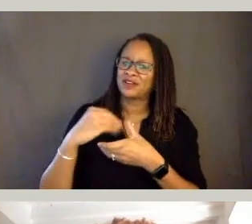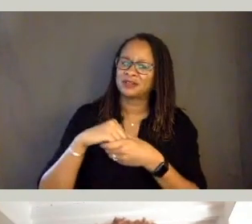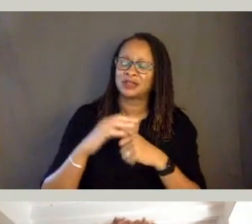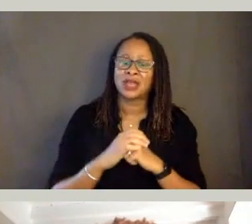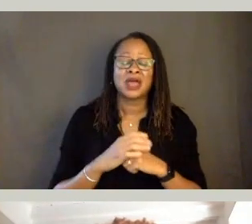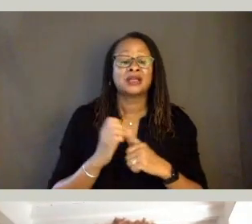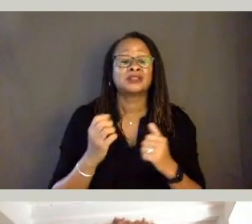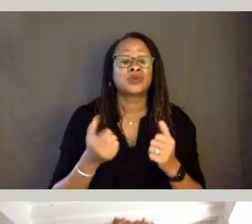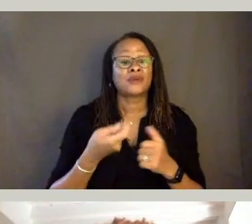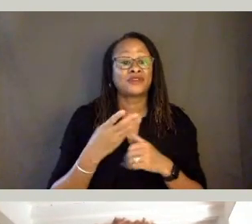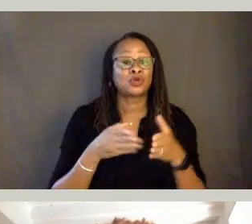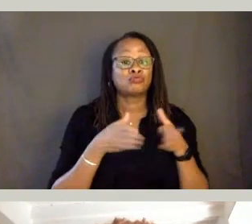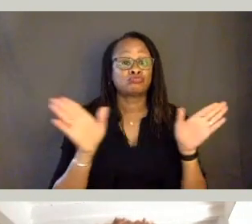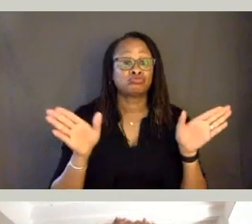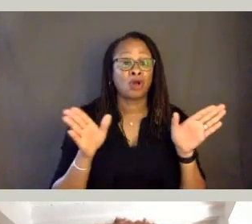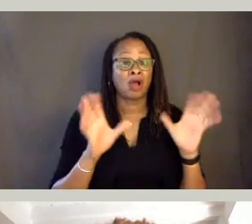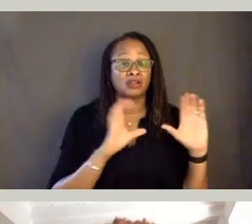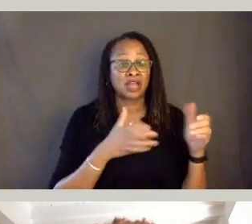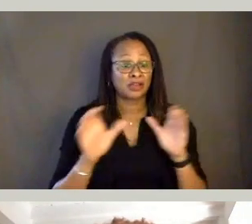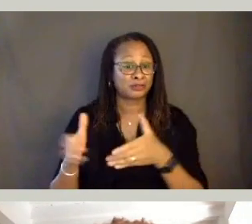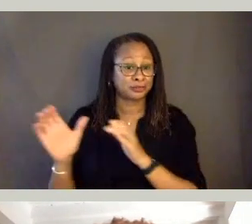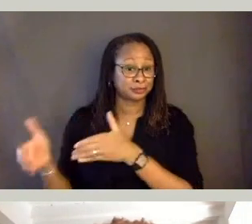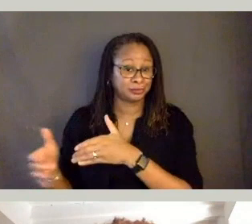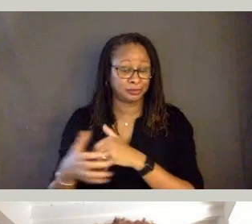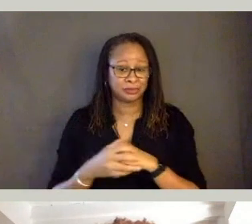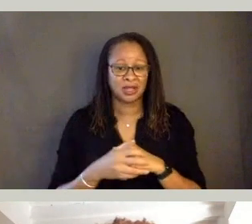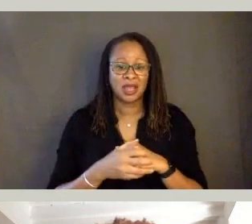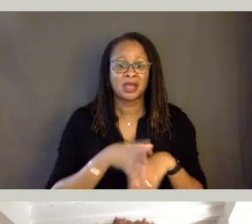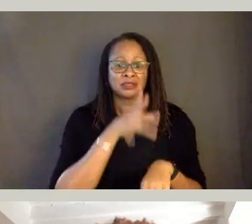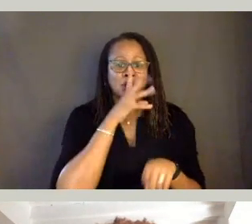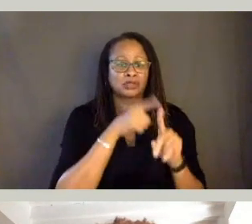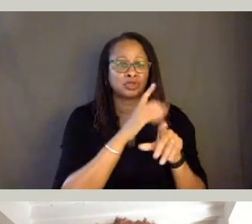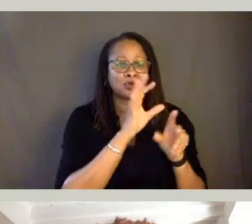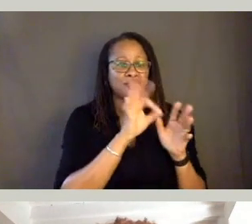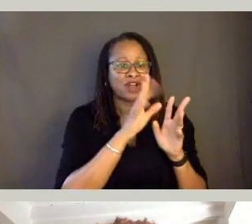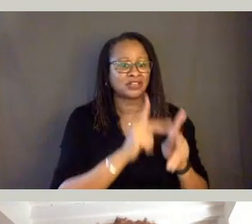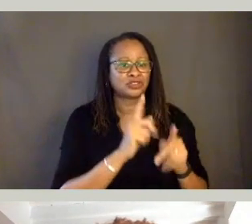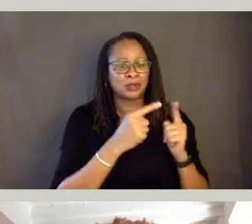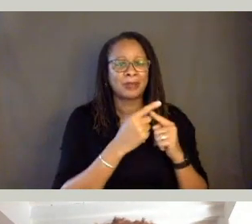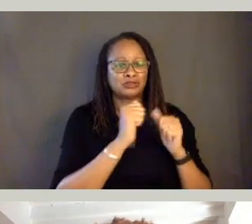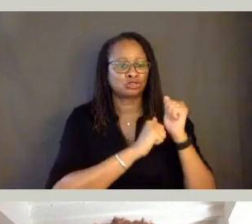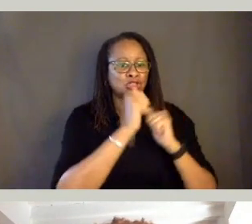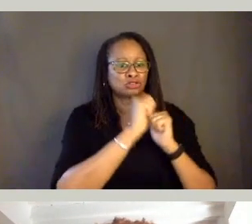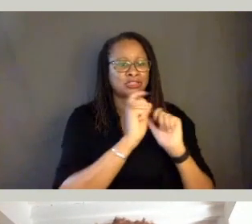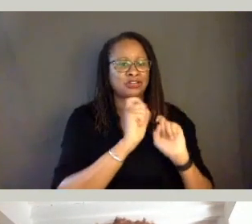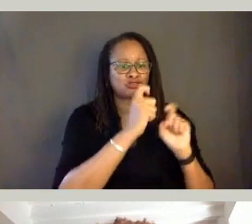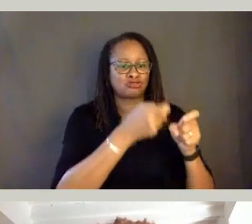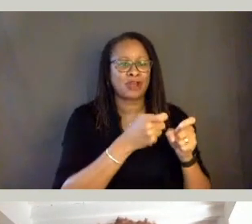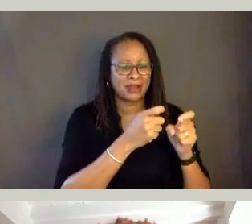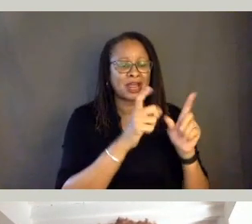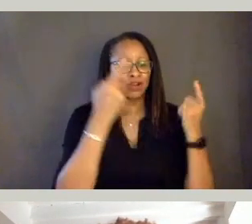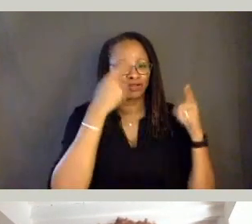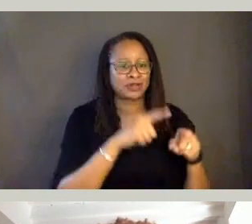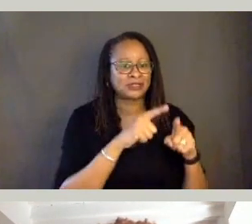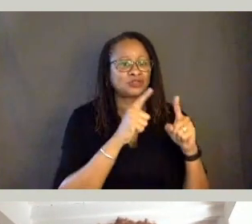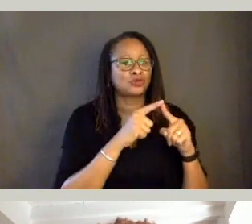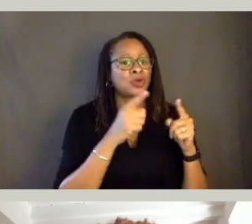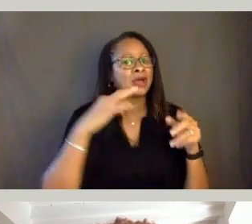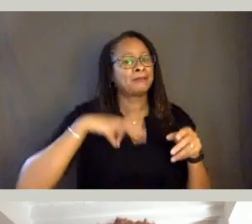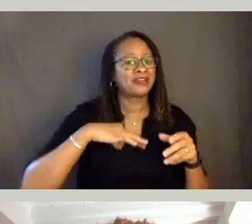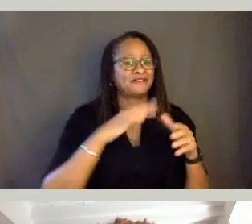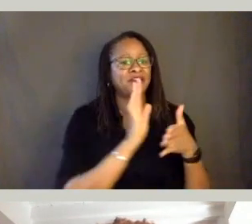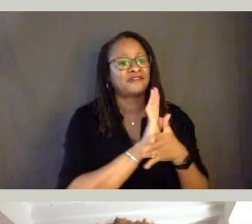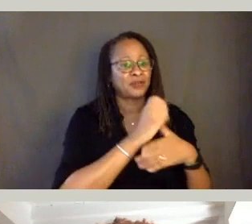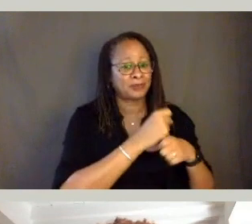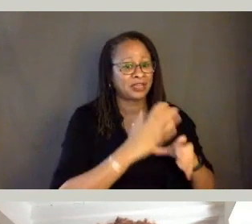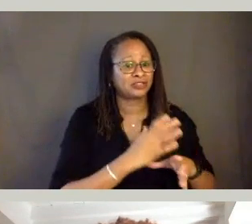engagement. And, you know, maybe just a few sort of broader categories. One is just thinking, you know, amongst many funders about how to structure grant agreements to be